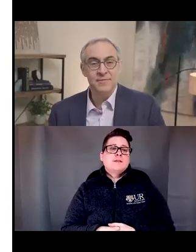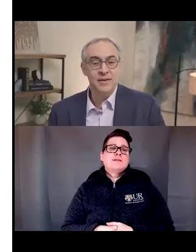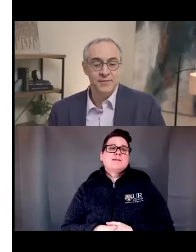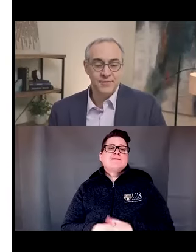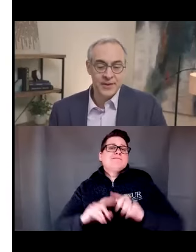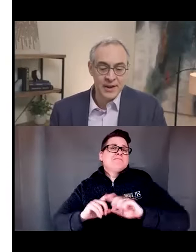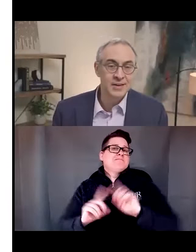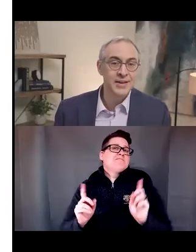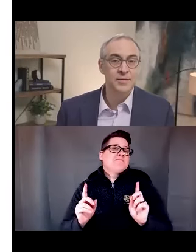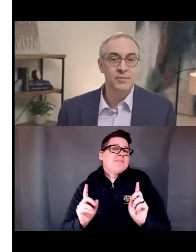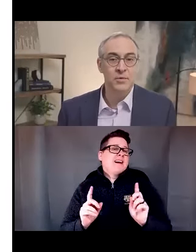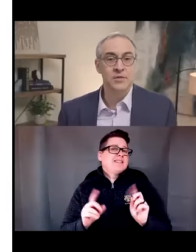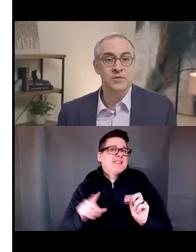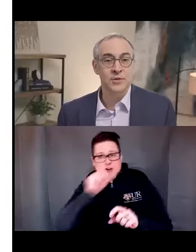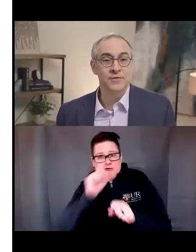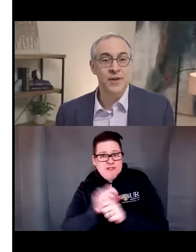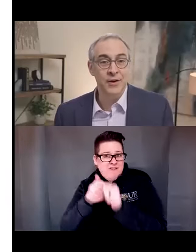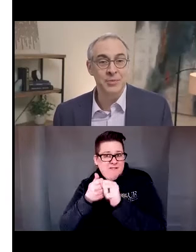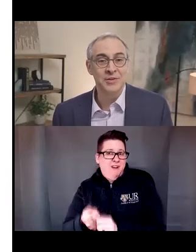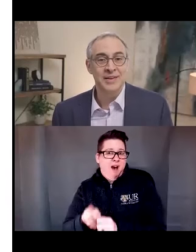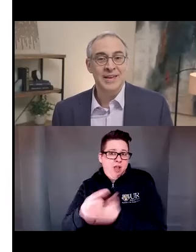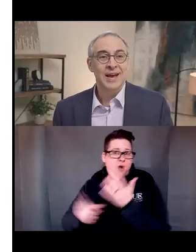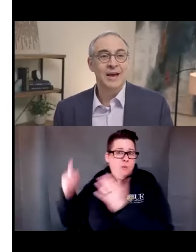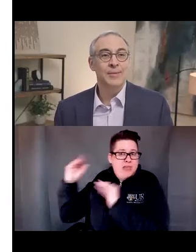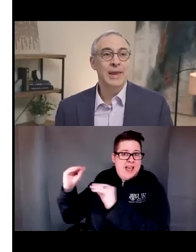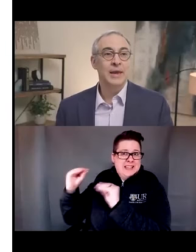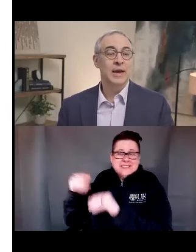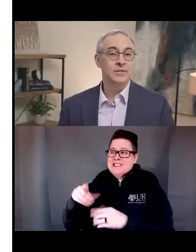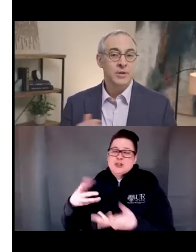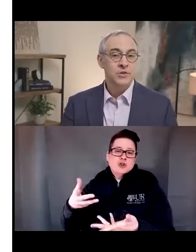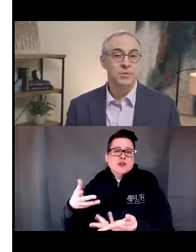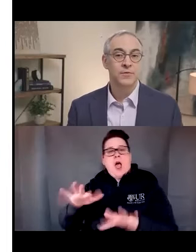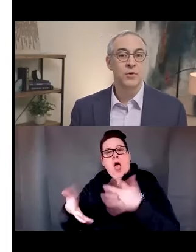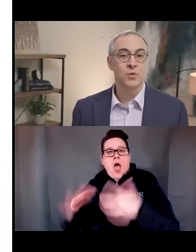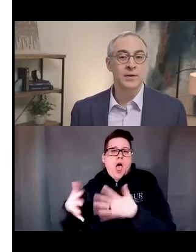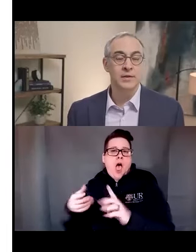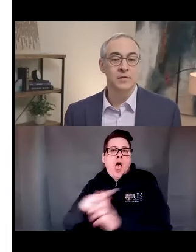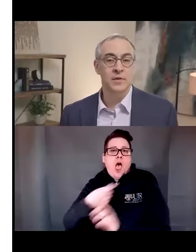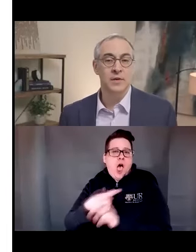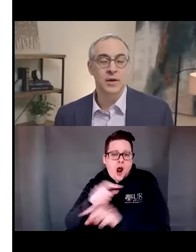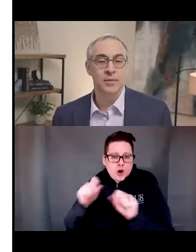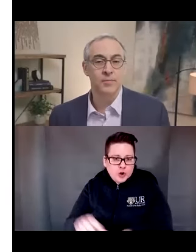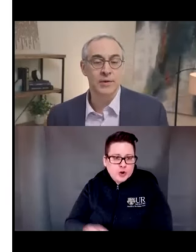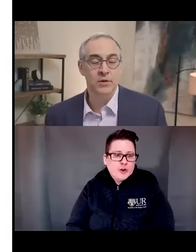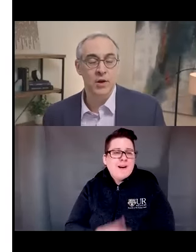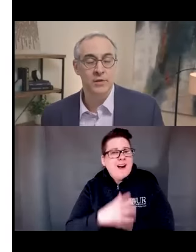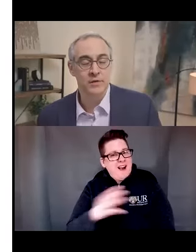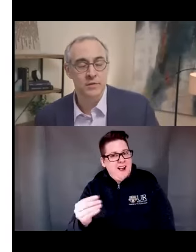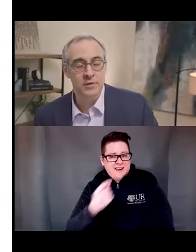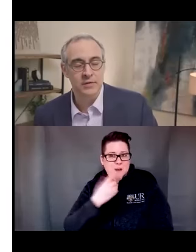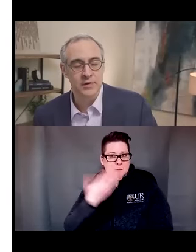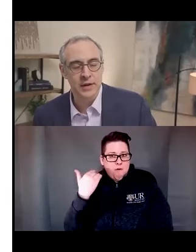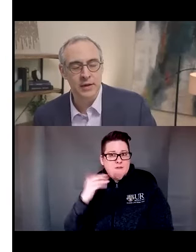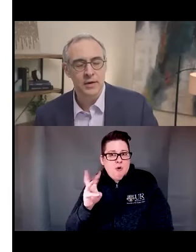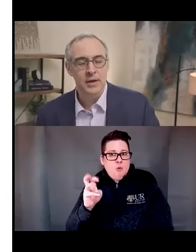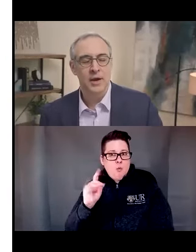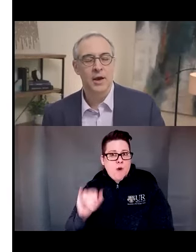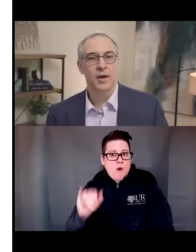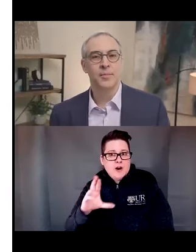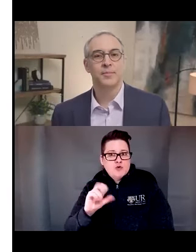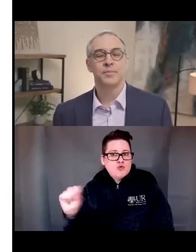but the fidelity was sort of variable. And as I mentioned before, Wendy Cross's